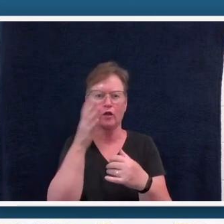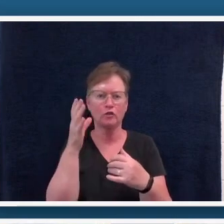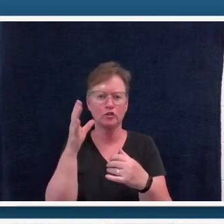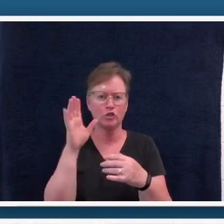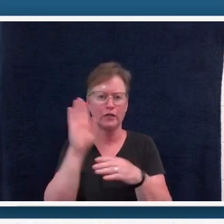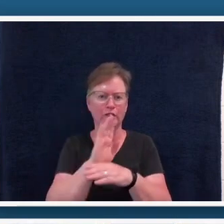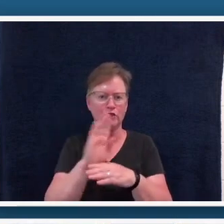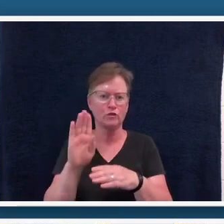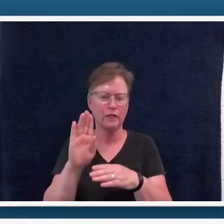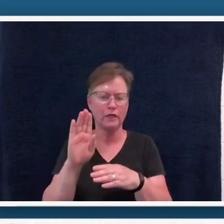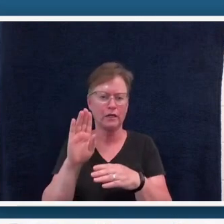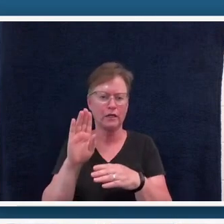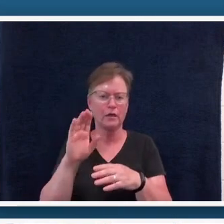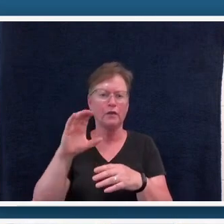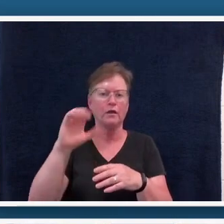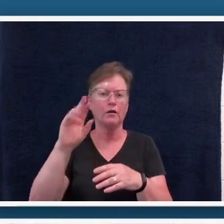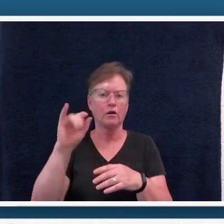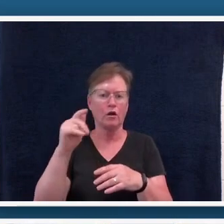Carolina.